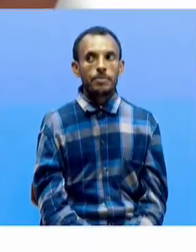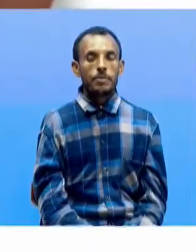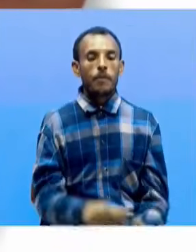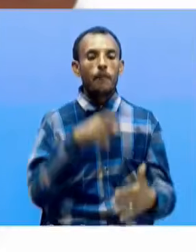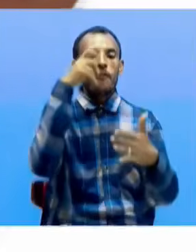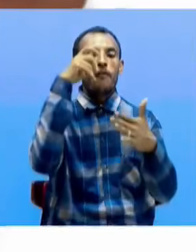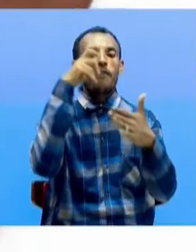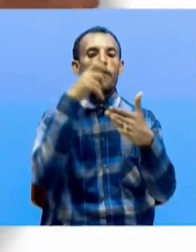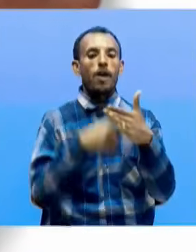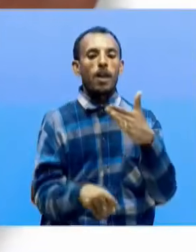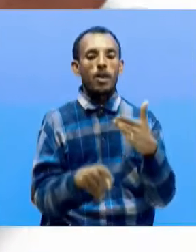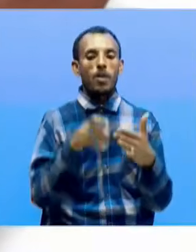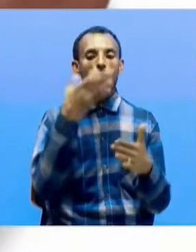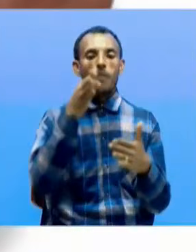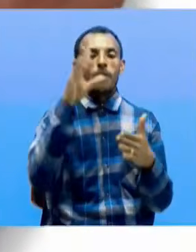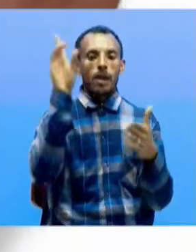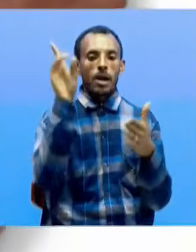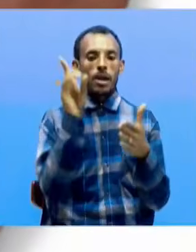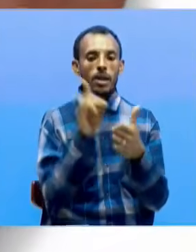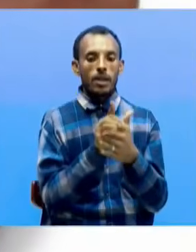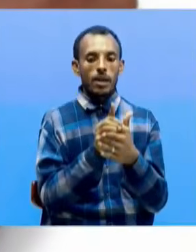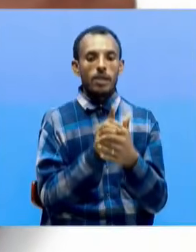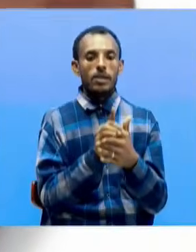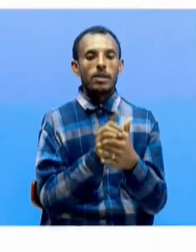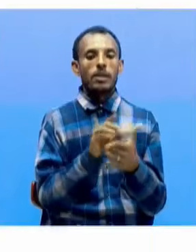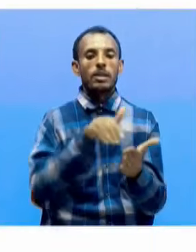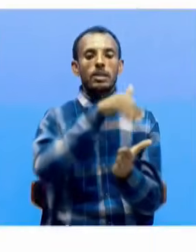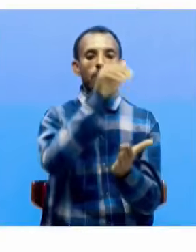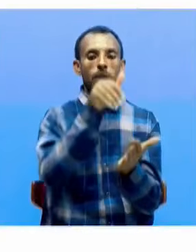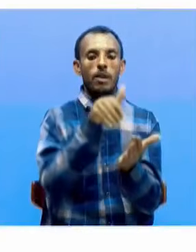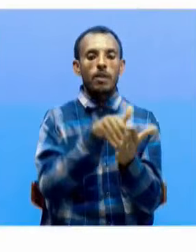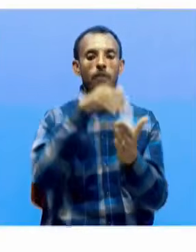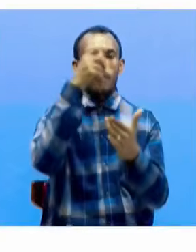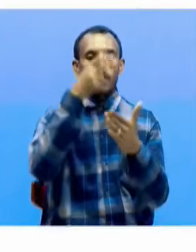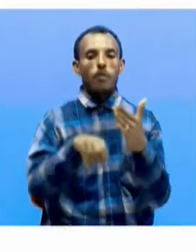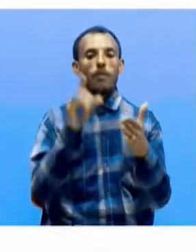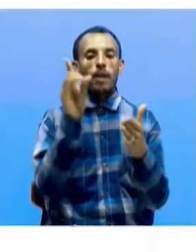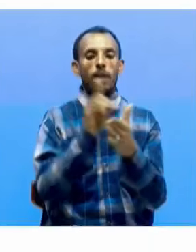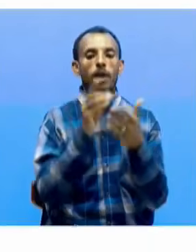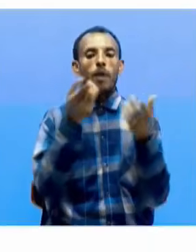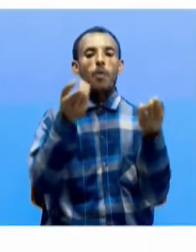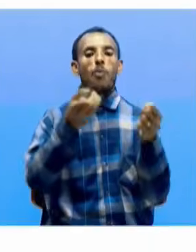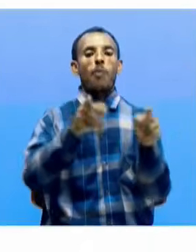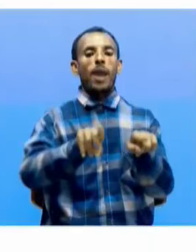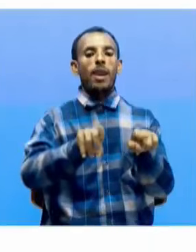value of a data. It's the middle value of data. When